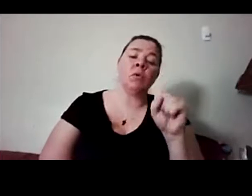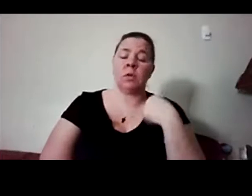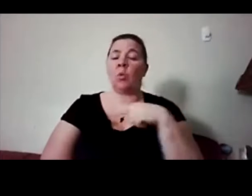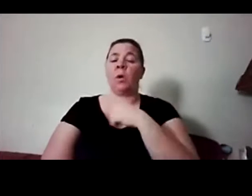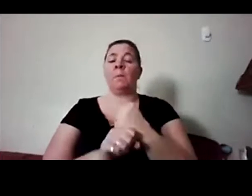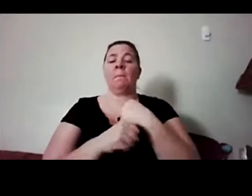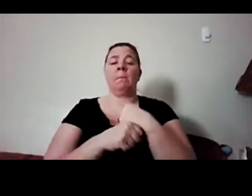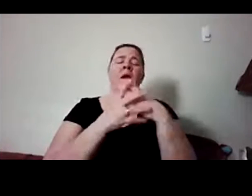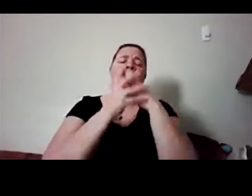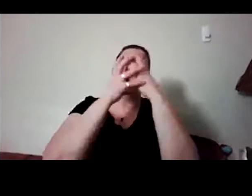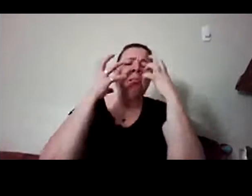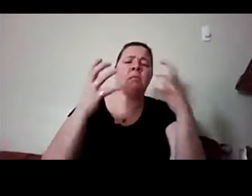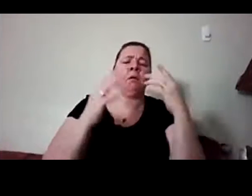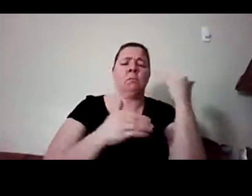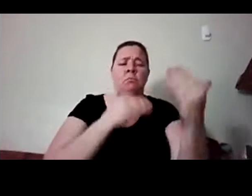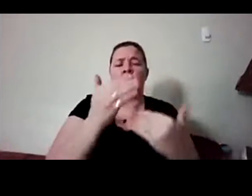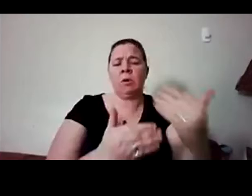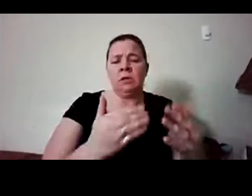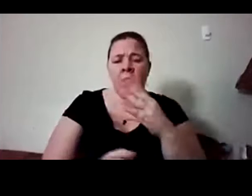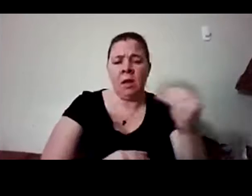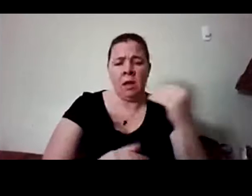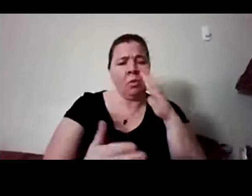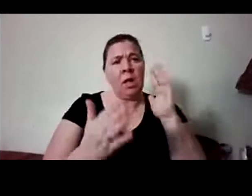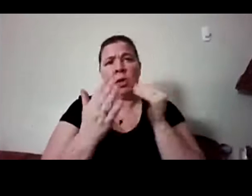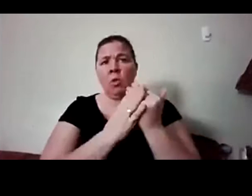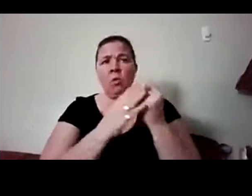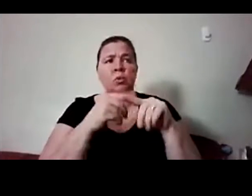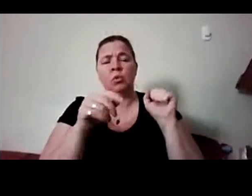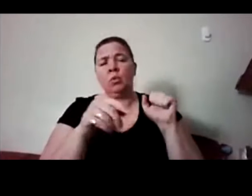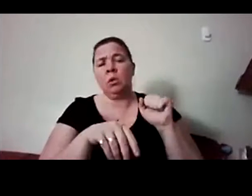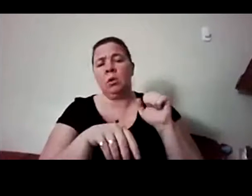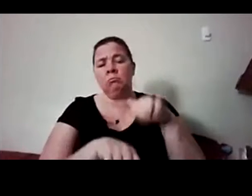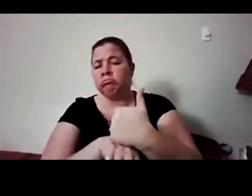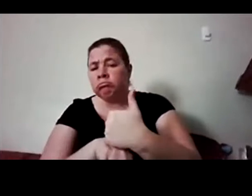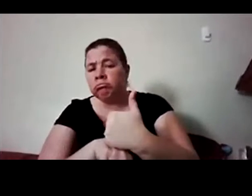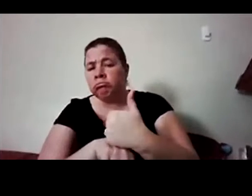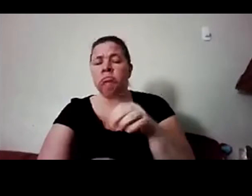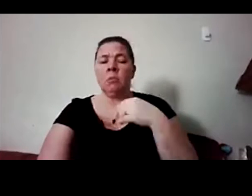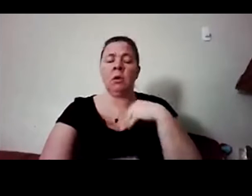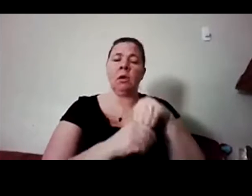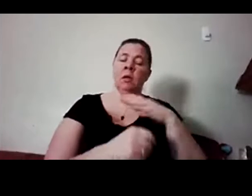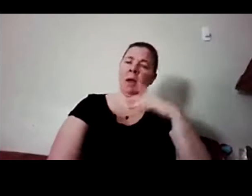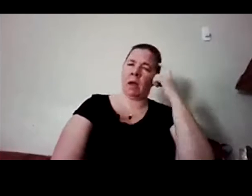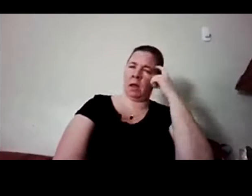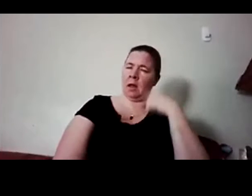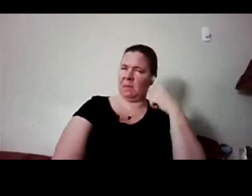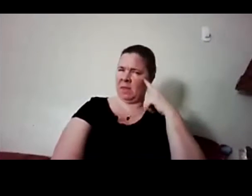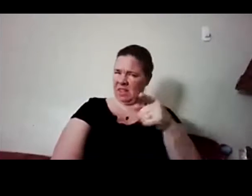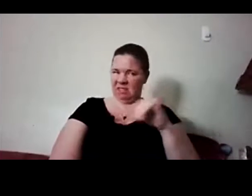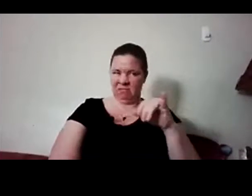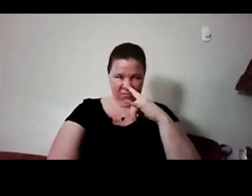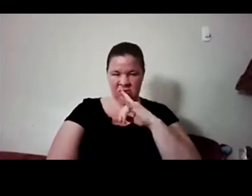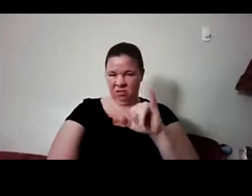of progress. In fact, we are closer to launch. So in my head, I am thinking, this guy's got to be joking.